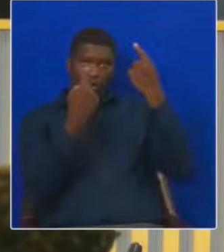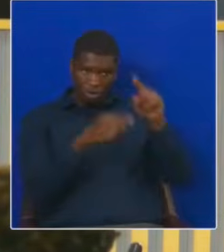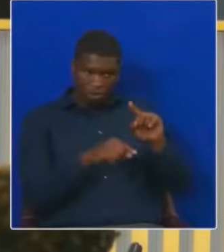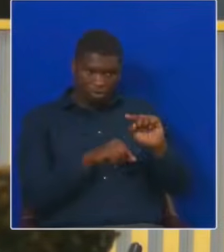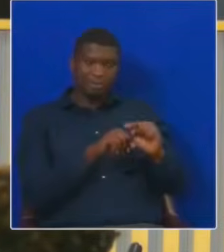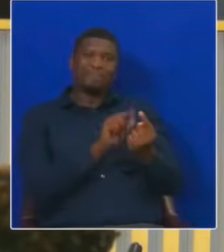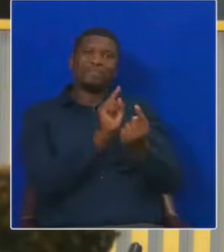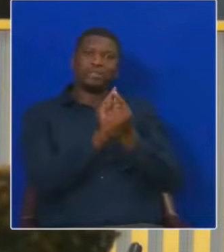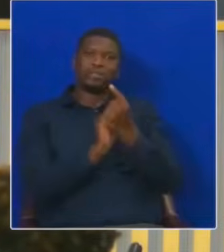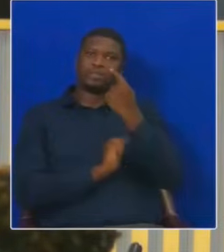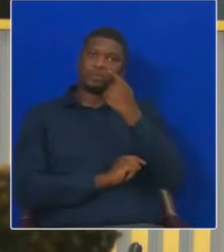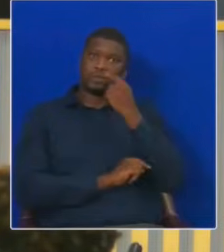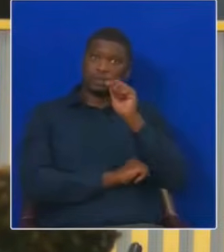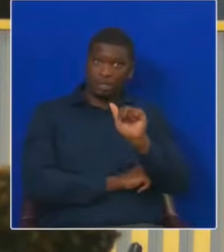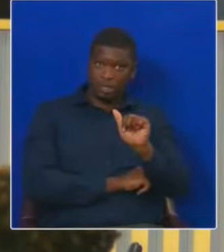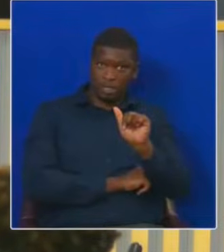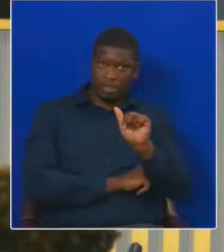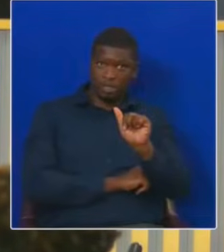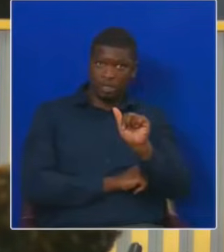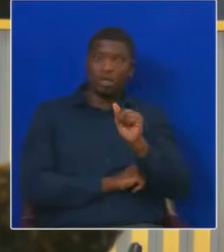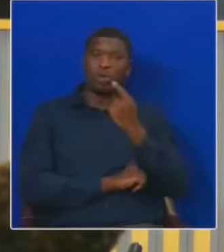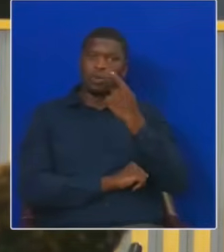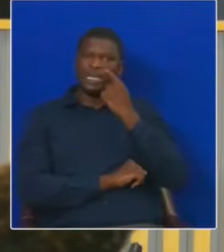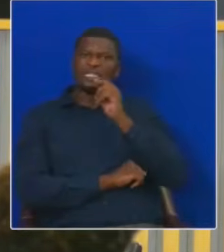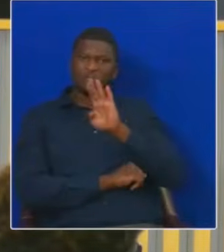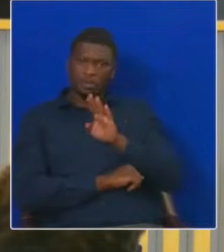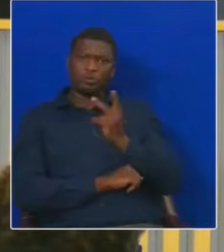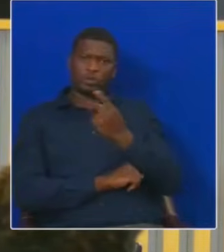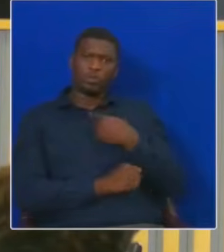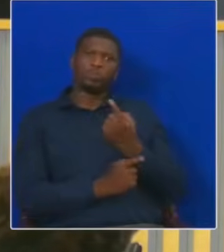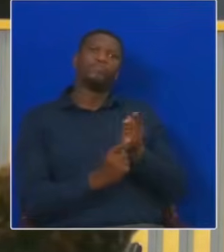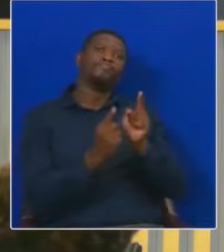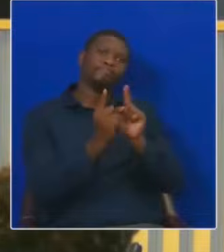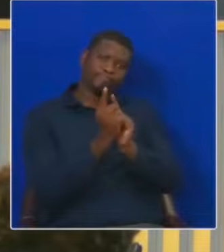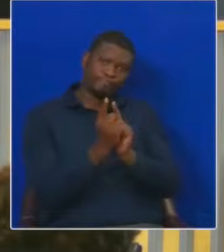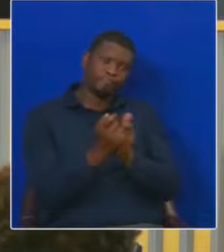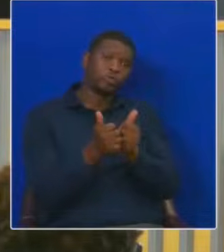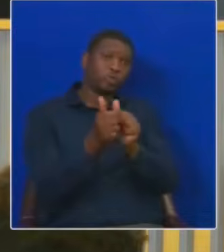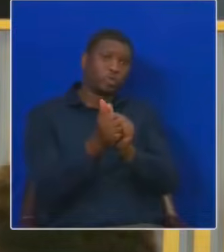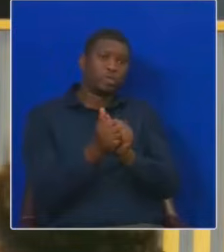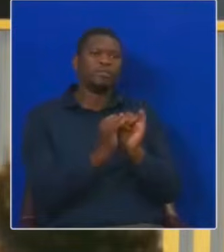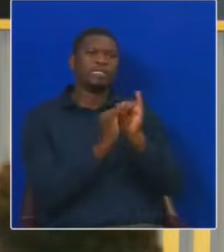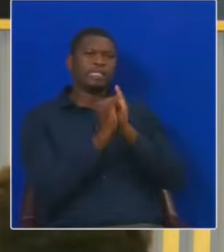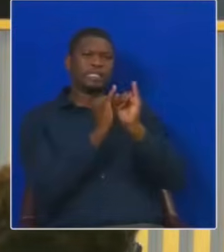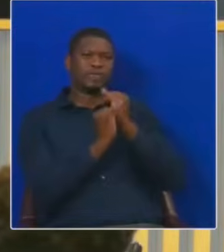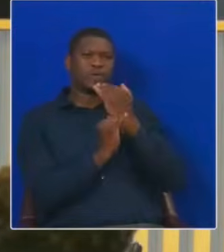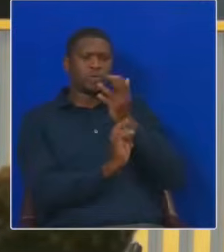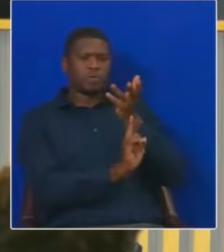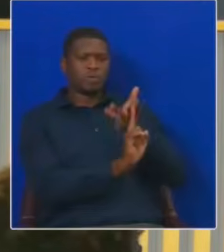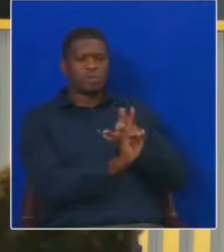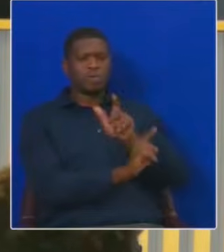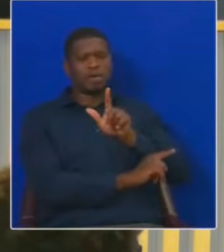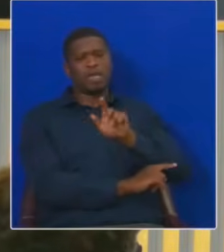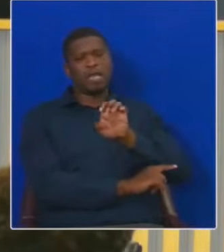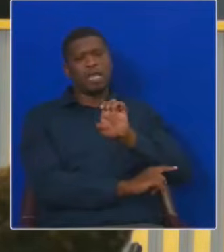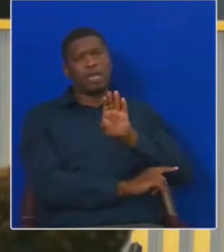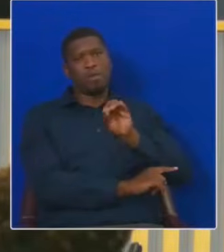in the interviewing of one Lebohang Modife.